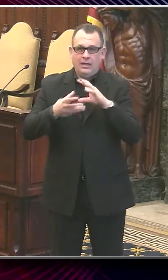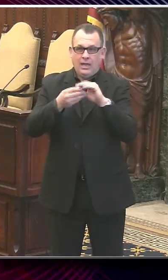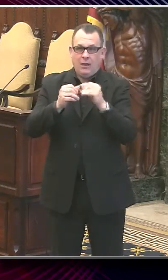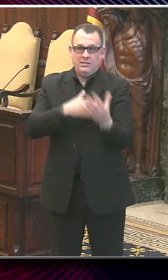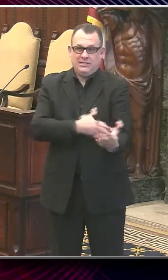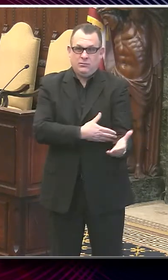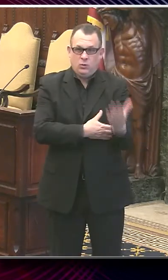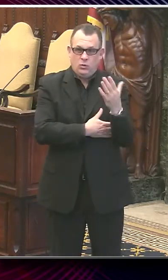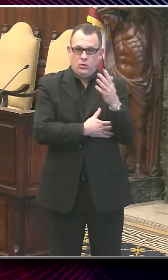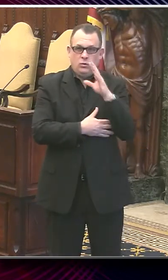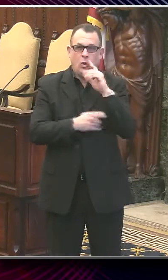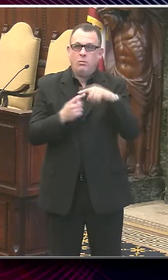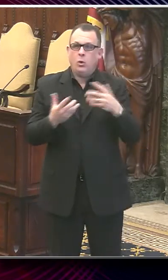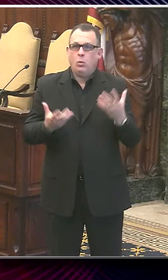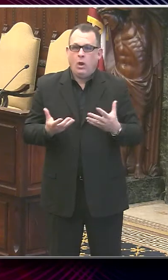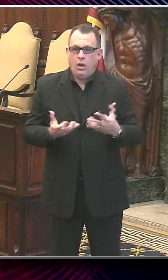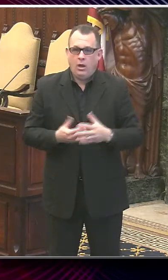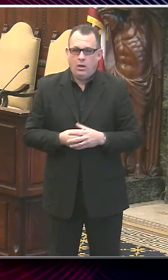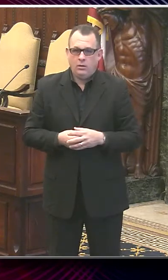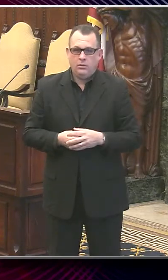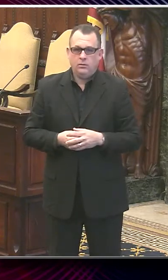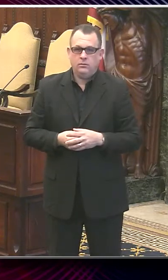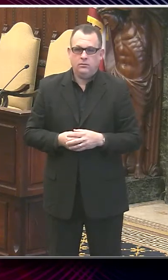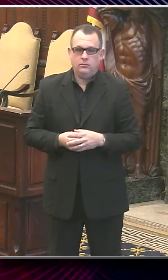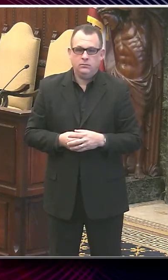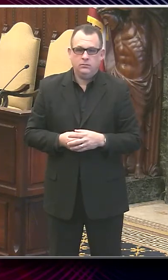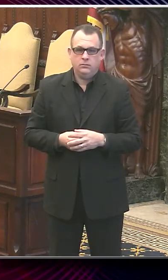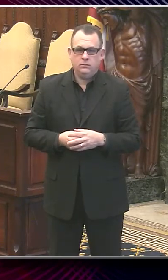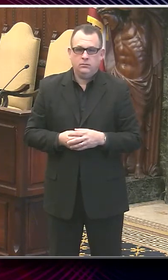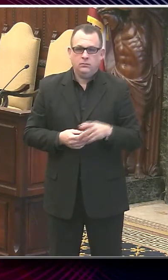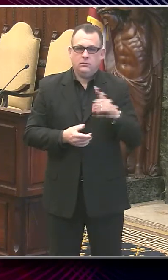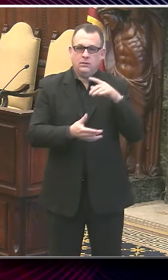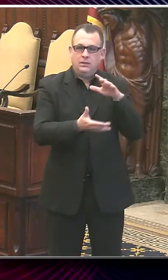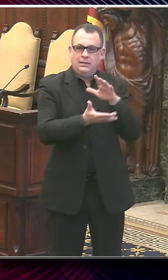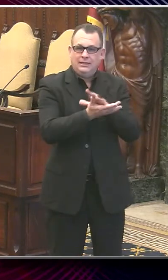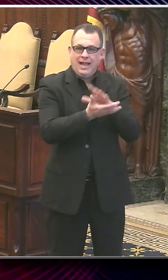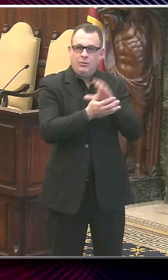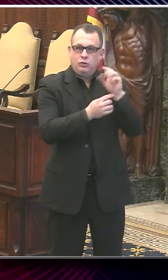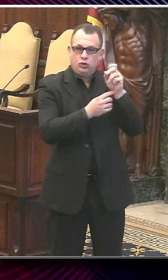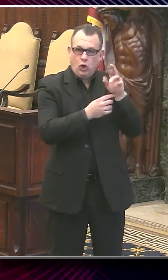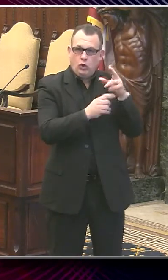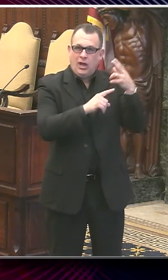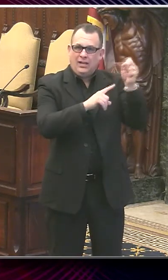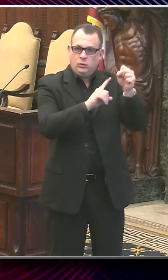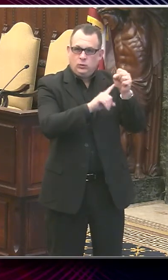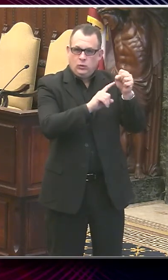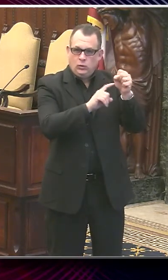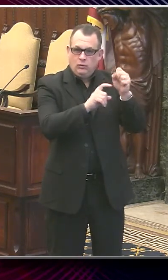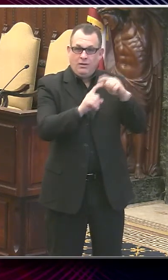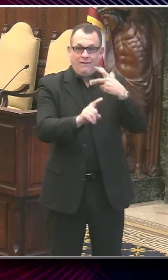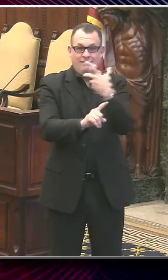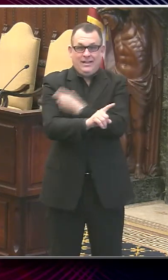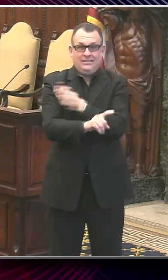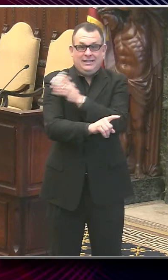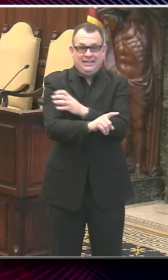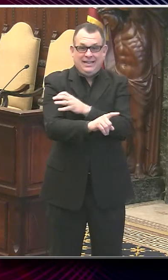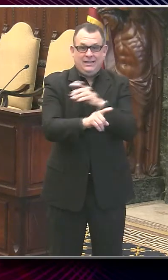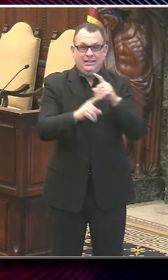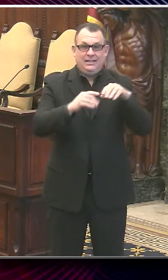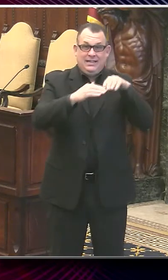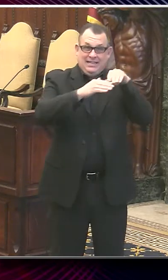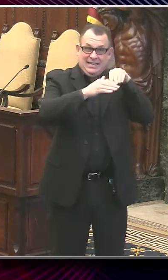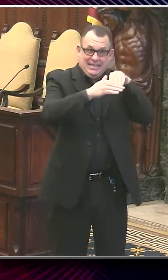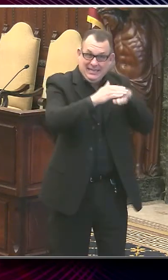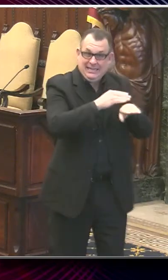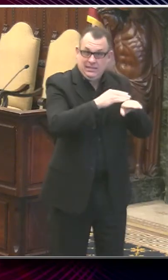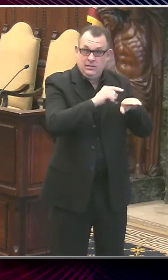this afternoon referred to the Academy Charter High School. Actually, the vaccine clinic's entrance,